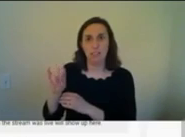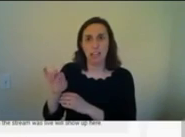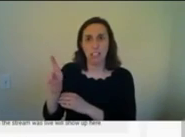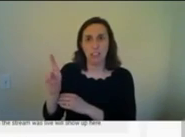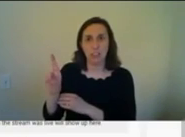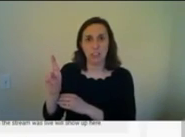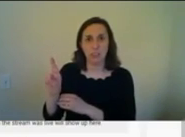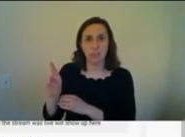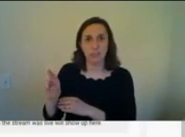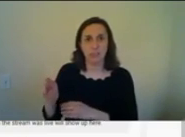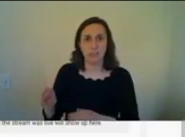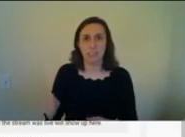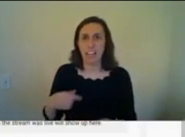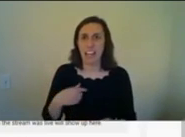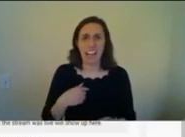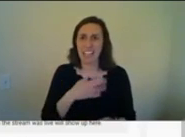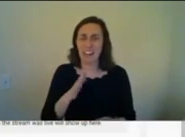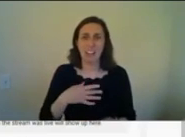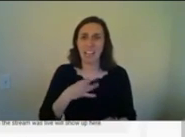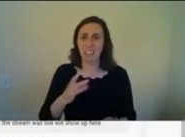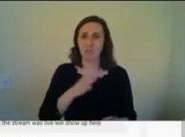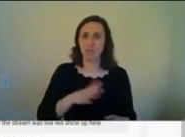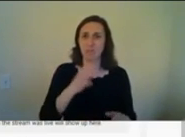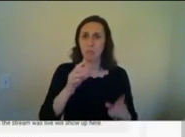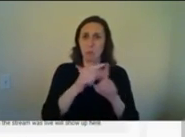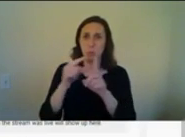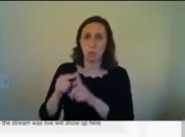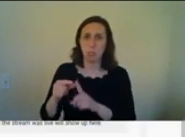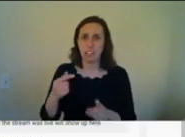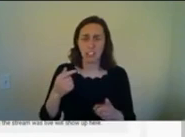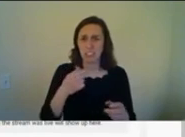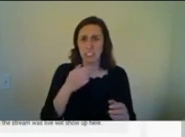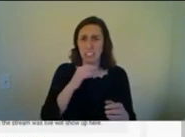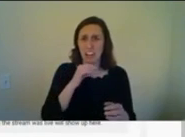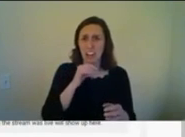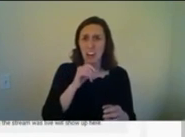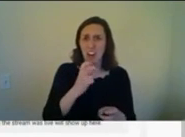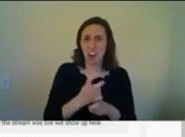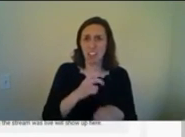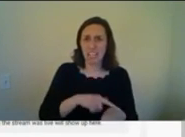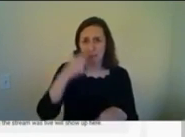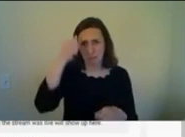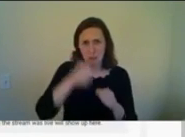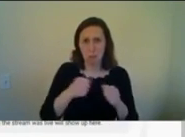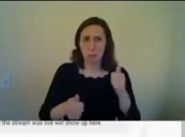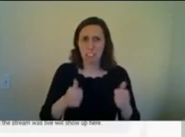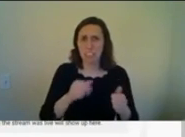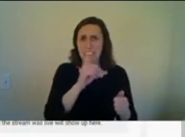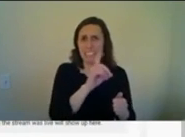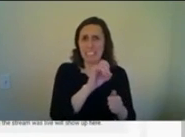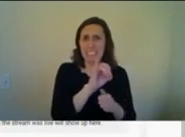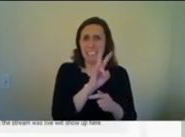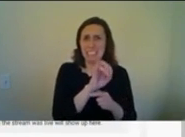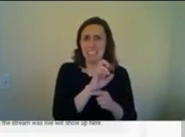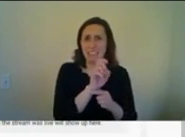I never liked these words. I had a hard time figuring which was the dividend and which was the divisor. I think